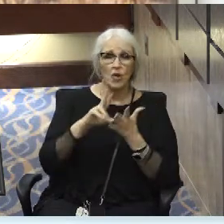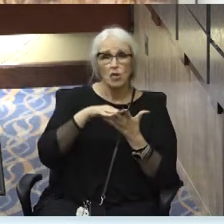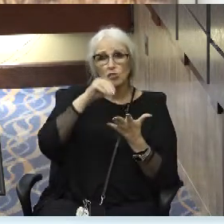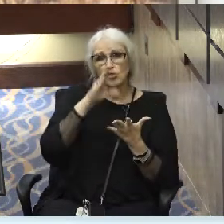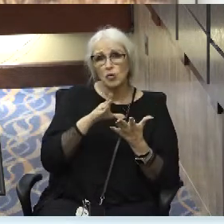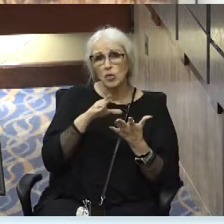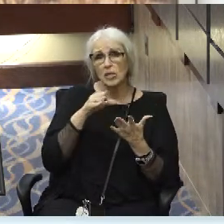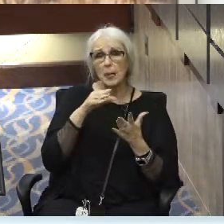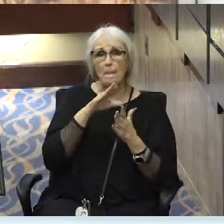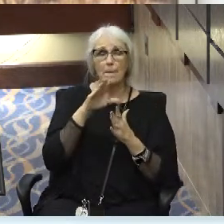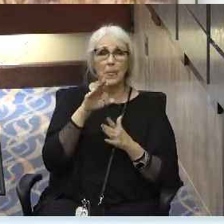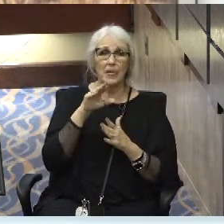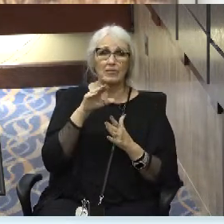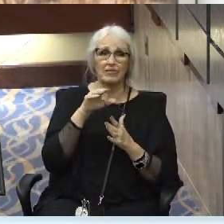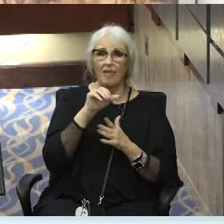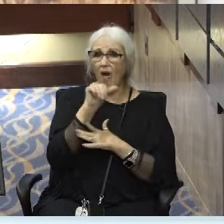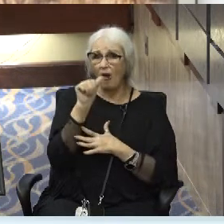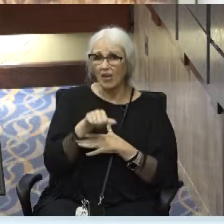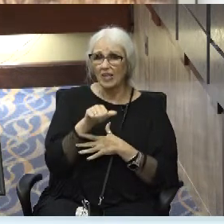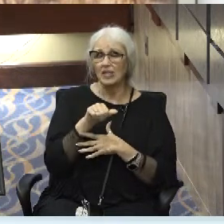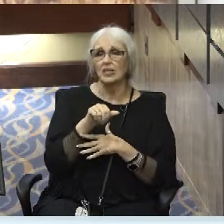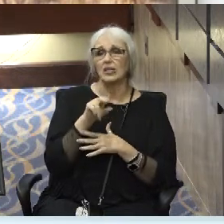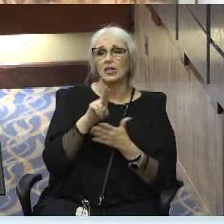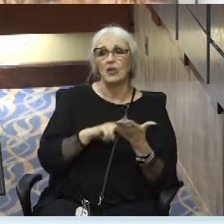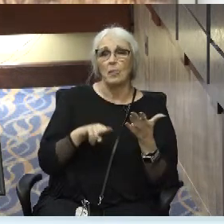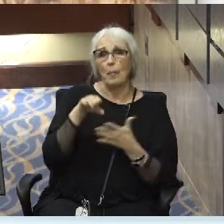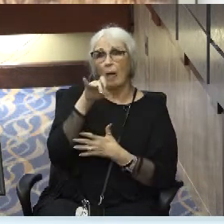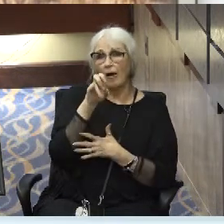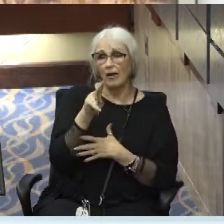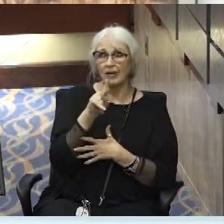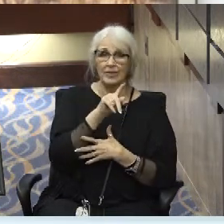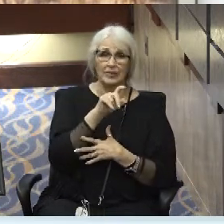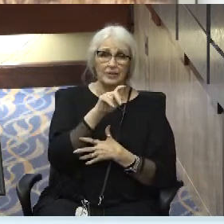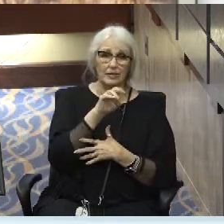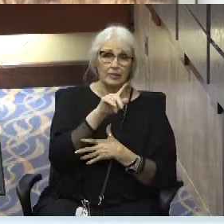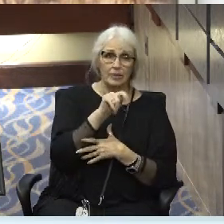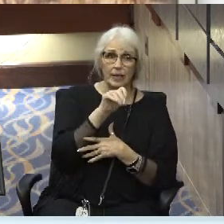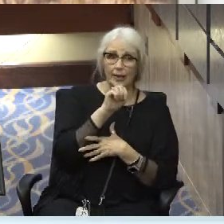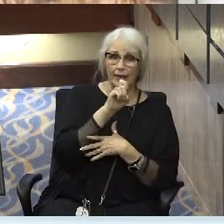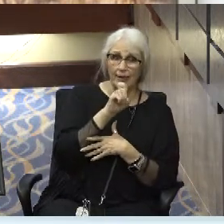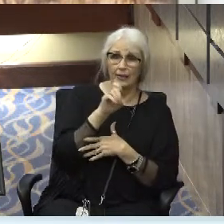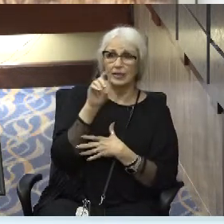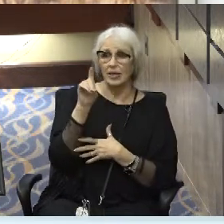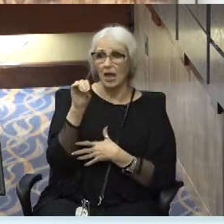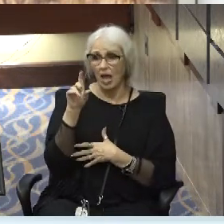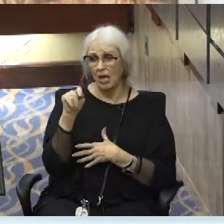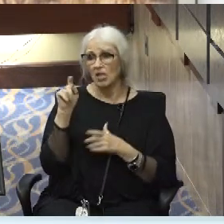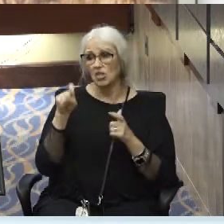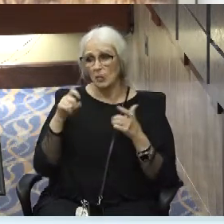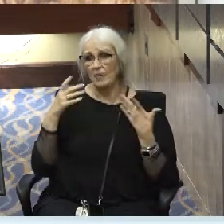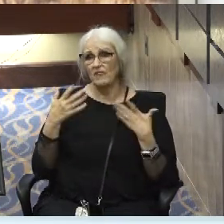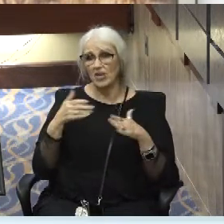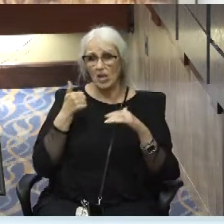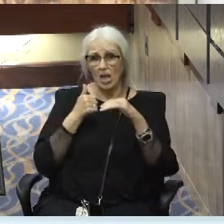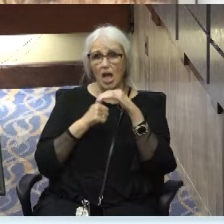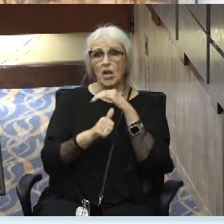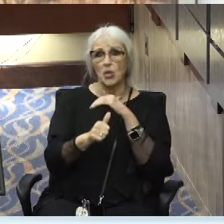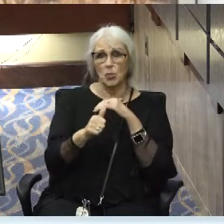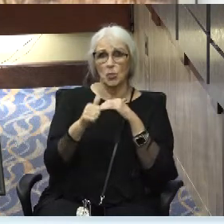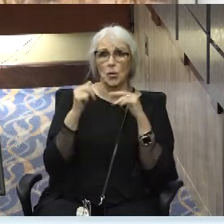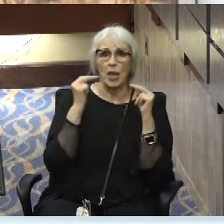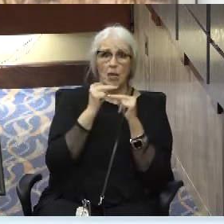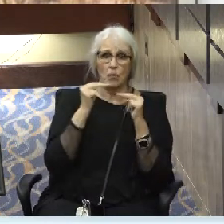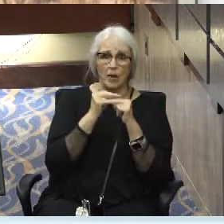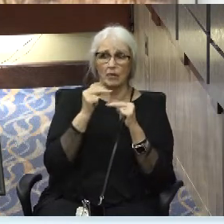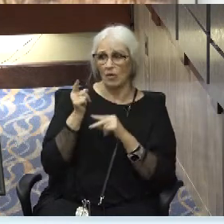returning mid-August that University Parks because TxDOT should be done under the interstate right there. Right. Do you think there's a possibility that you